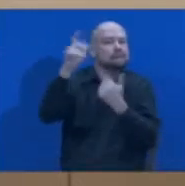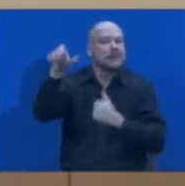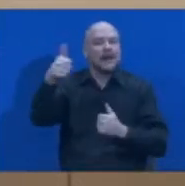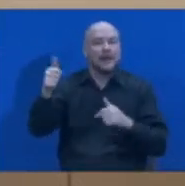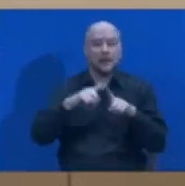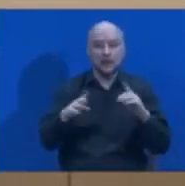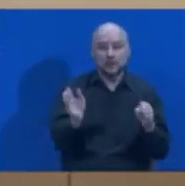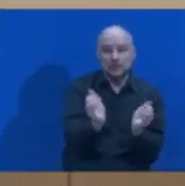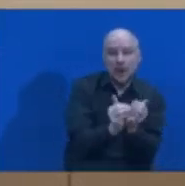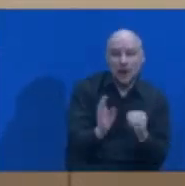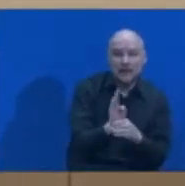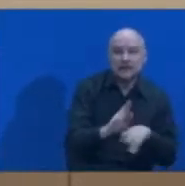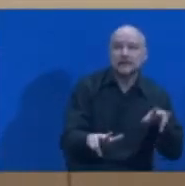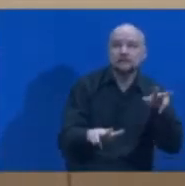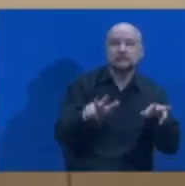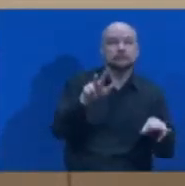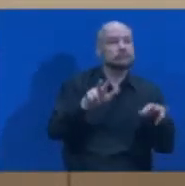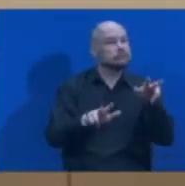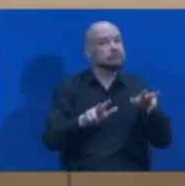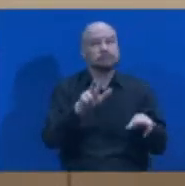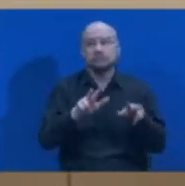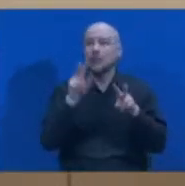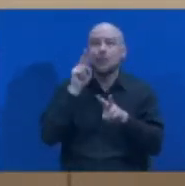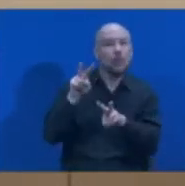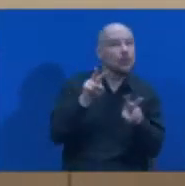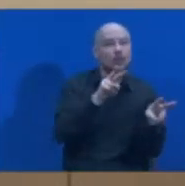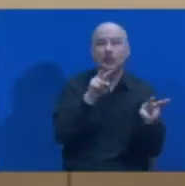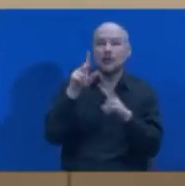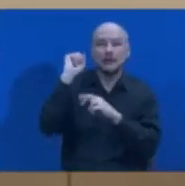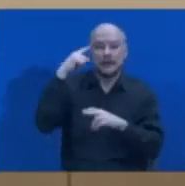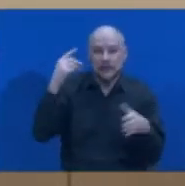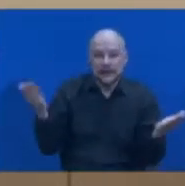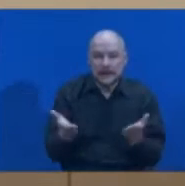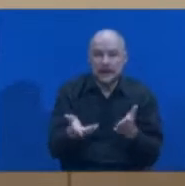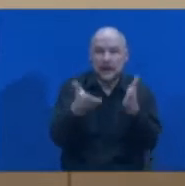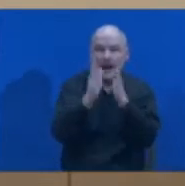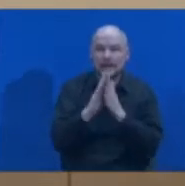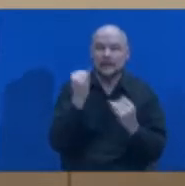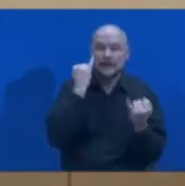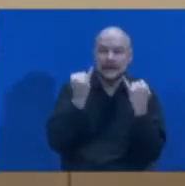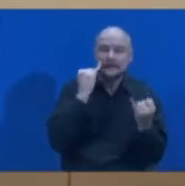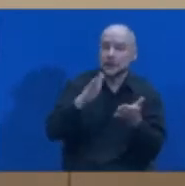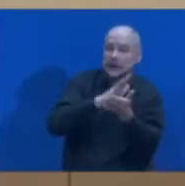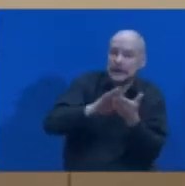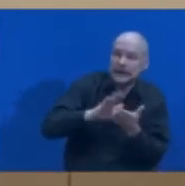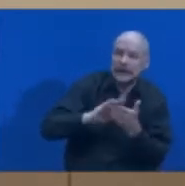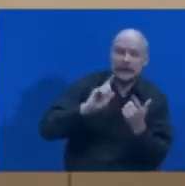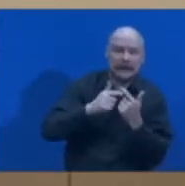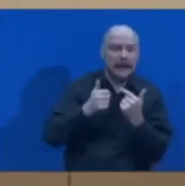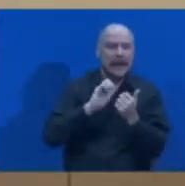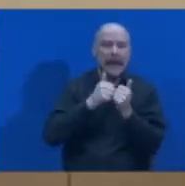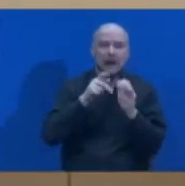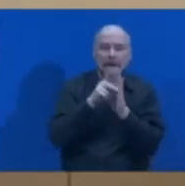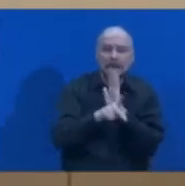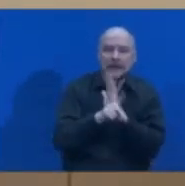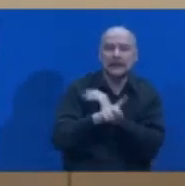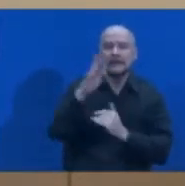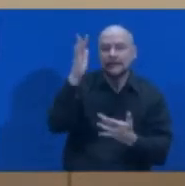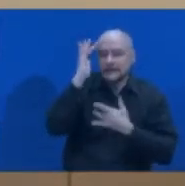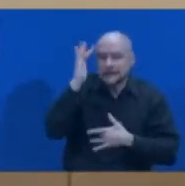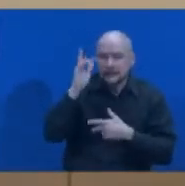we're going to move on from retail. Gotten a lot of questions from personal care businesses, hair salons, nail salons, that